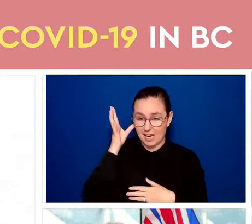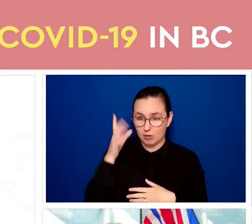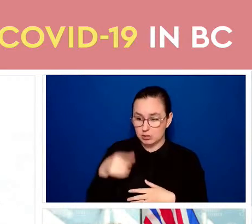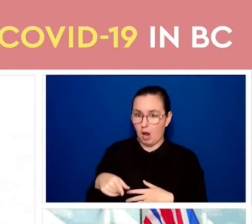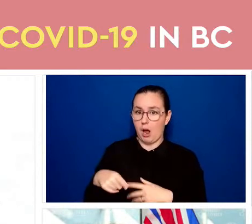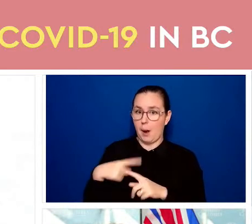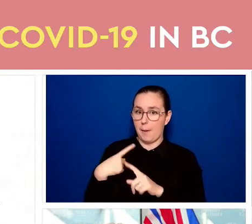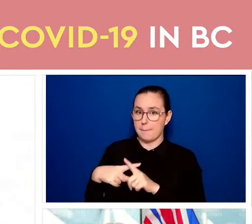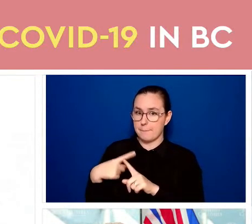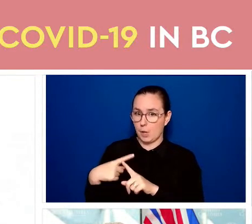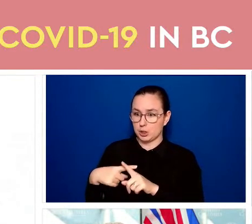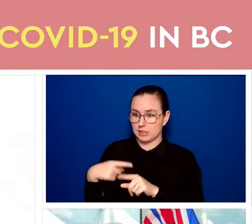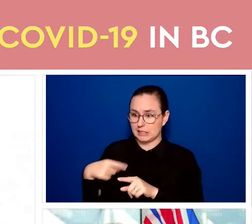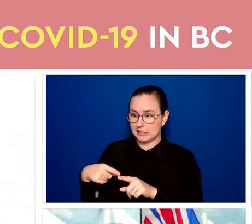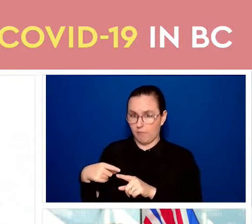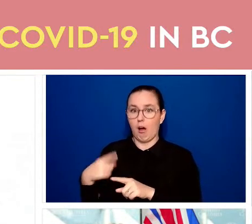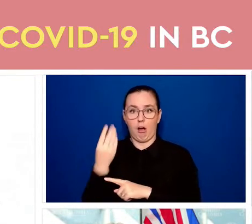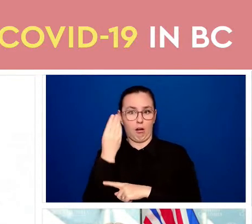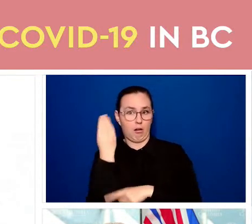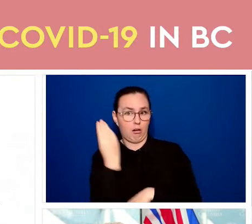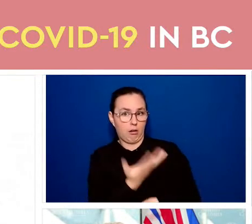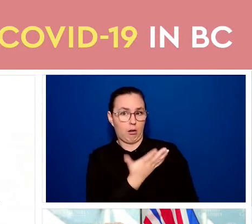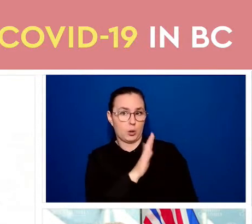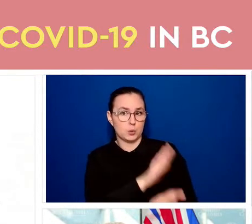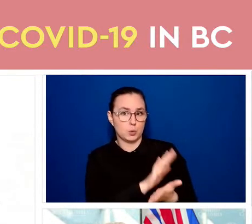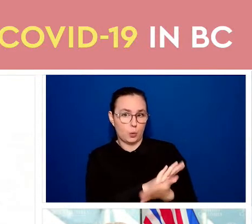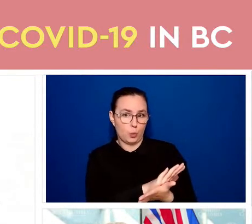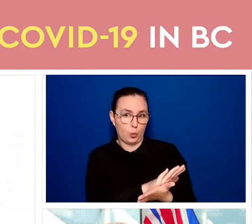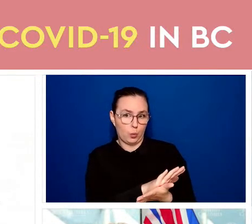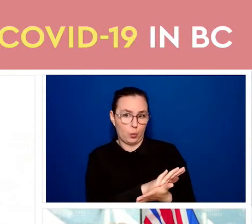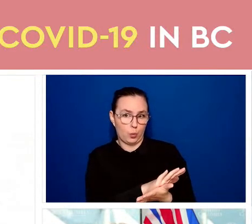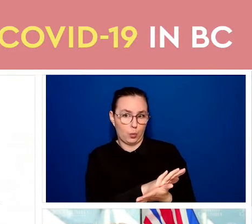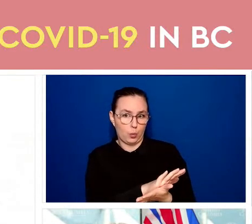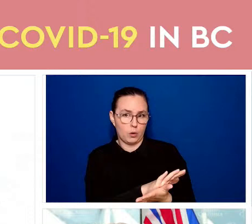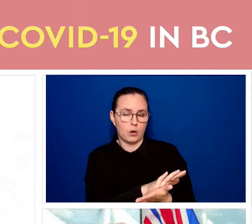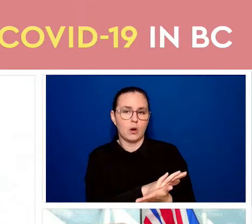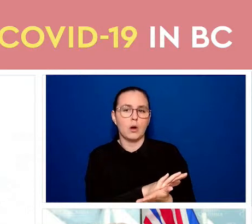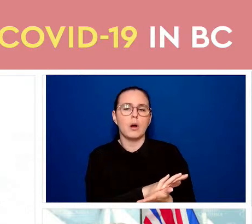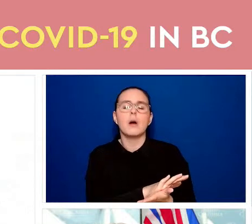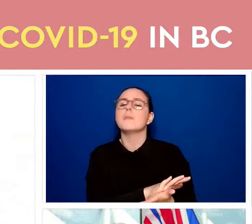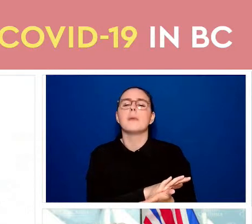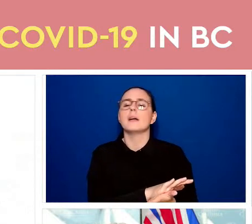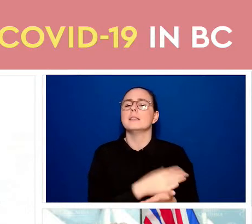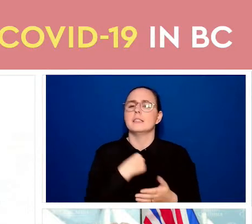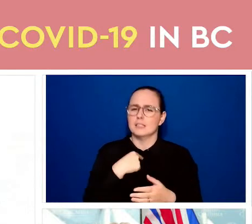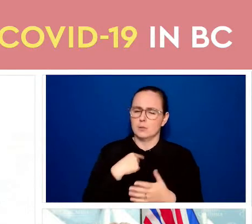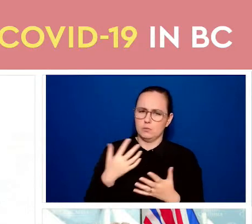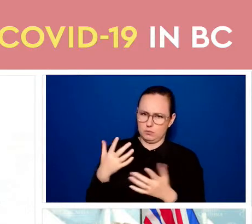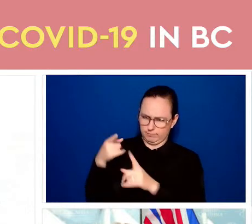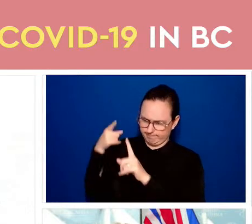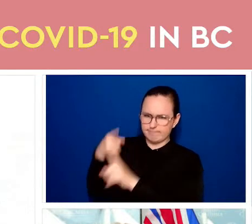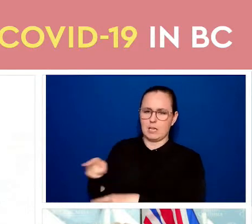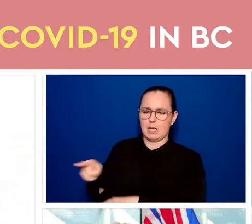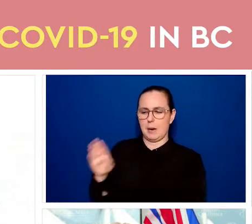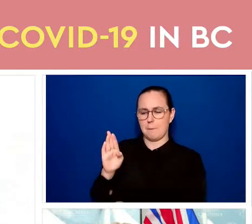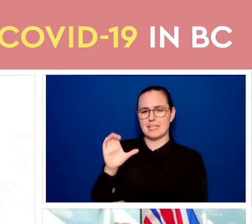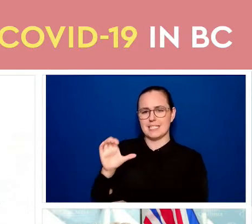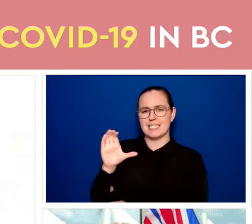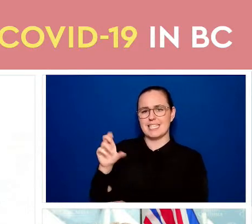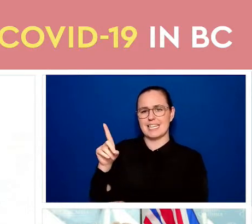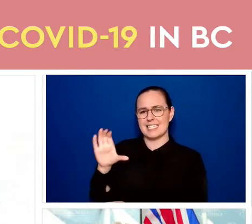communities, but what we will have is an authoritative source where people can go to find out if there has been exposure events at their